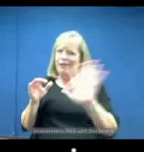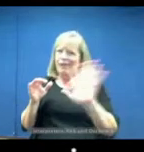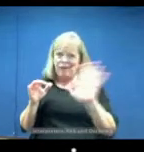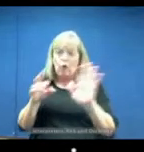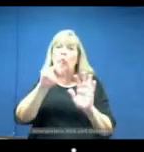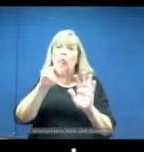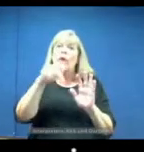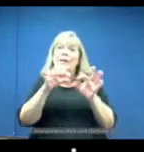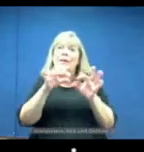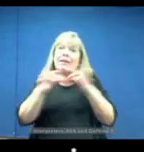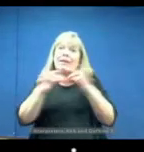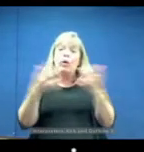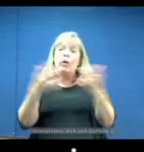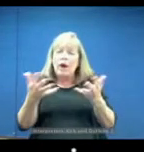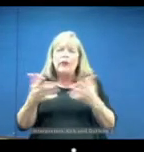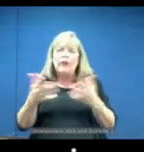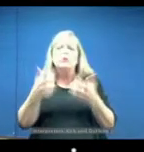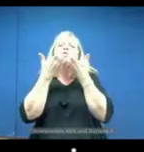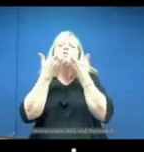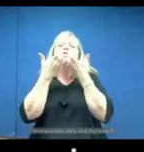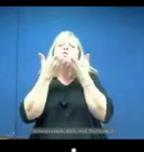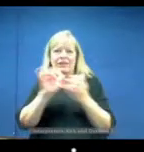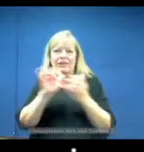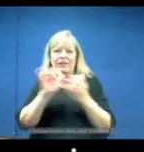doesn't matter if it's your husband.